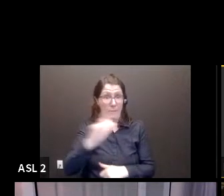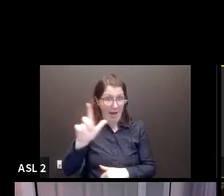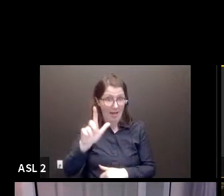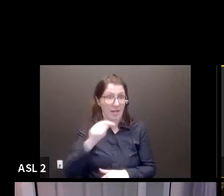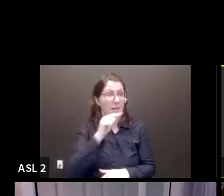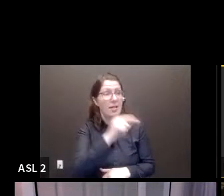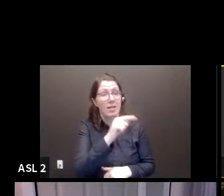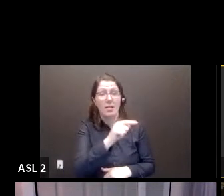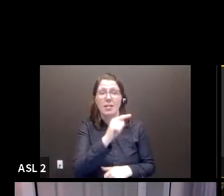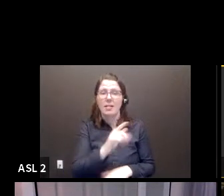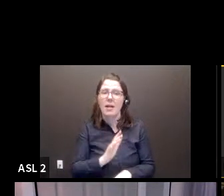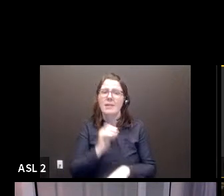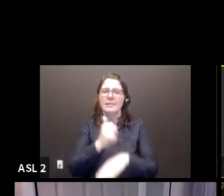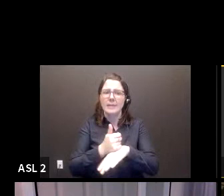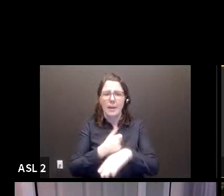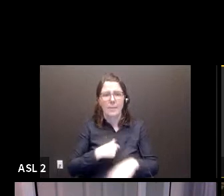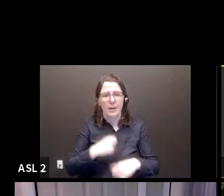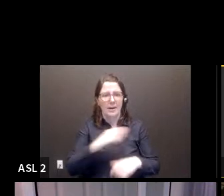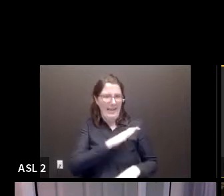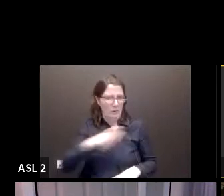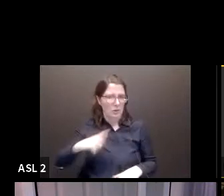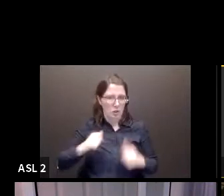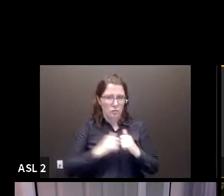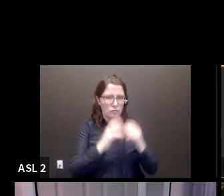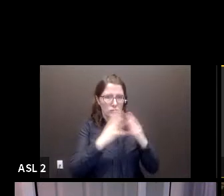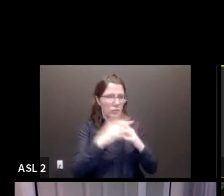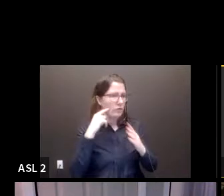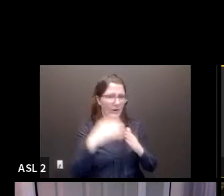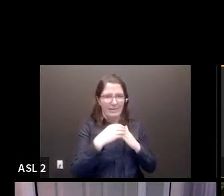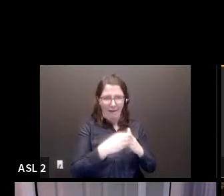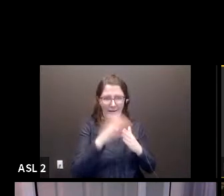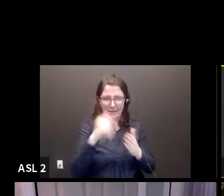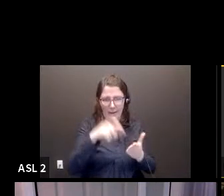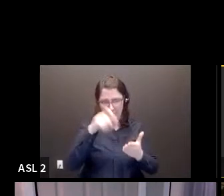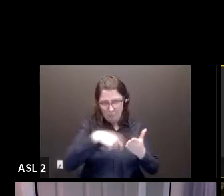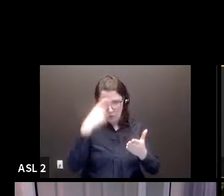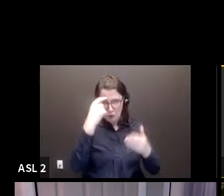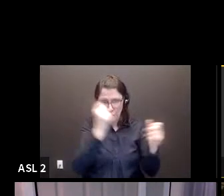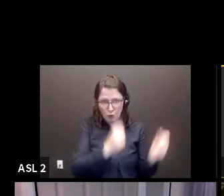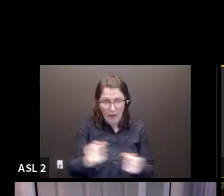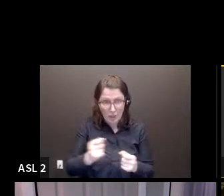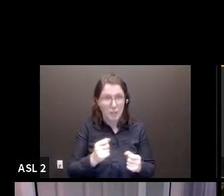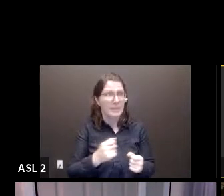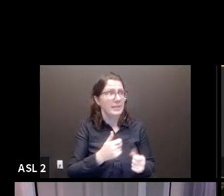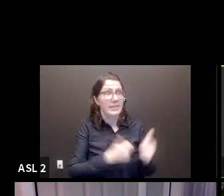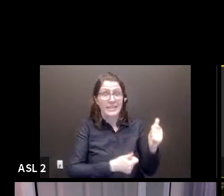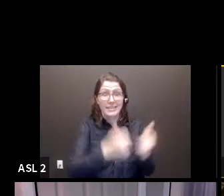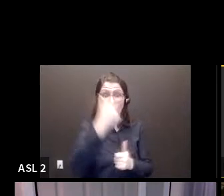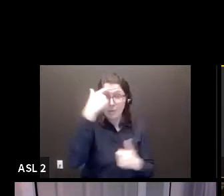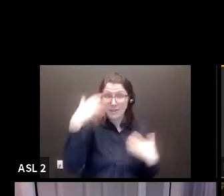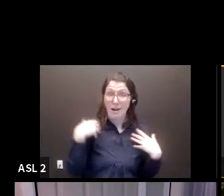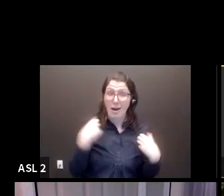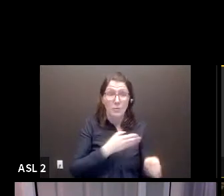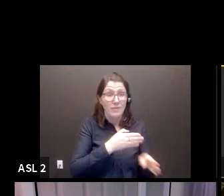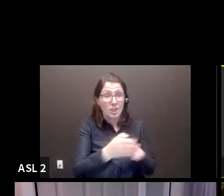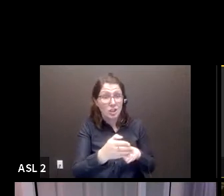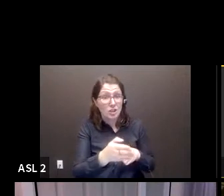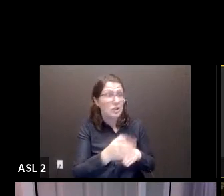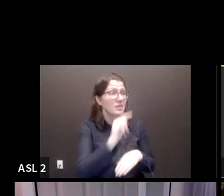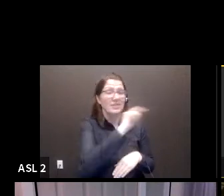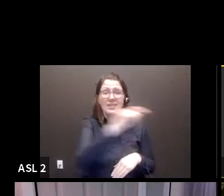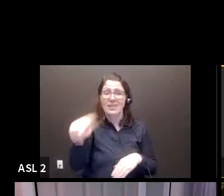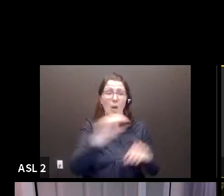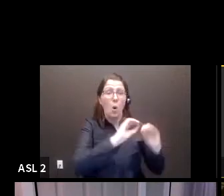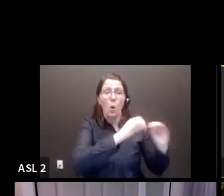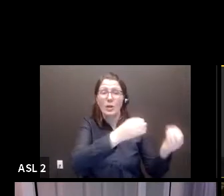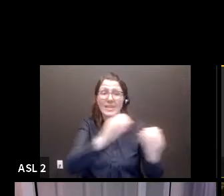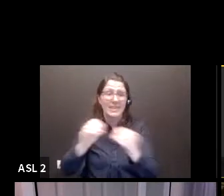guiding council uh senior healthcare professional professionals and respected organizations came came together and and formed